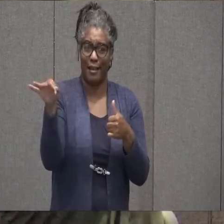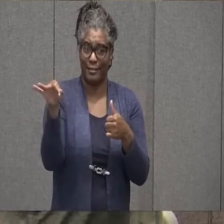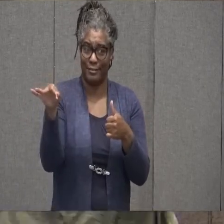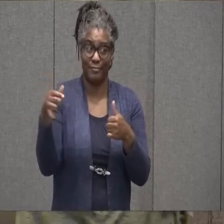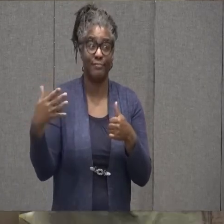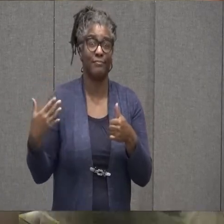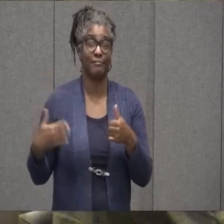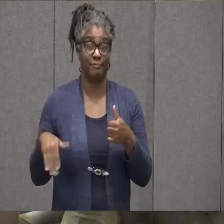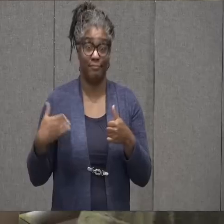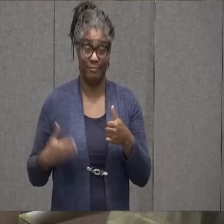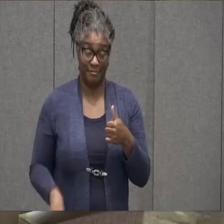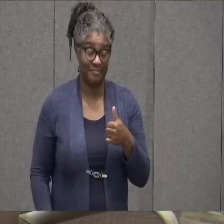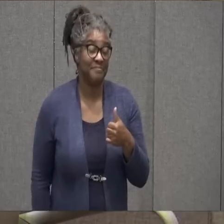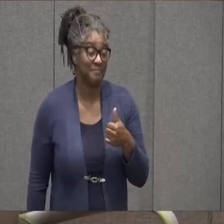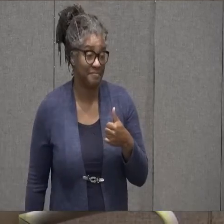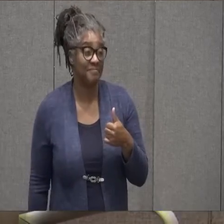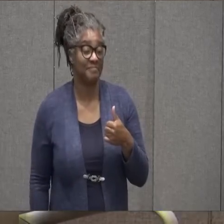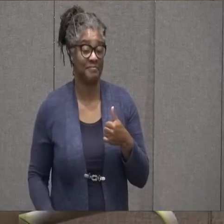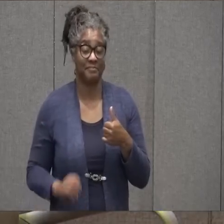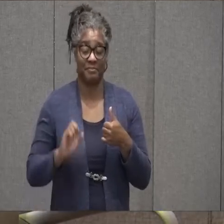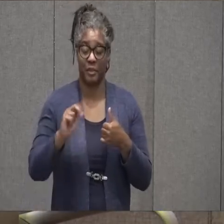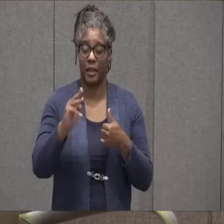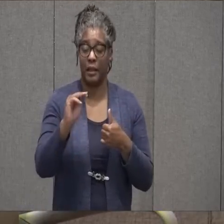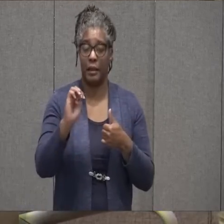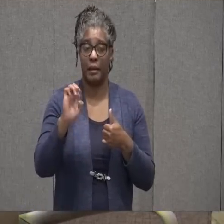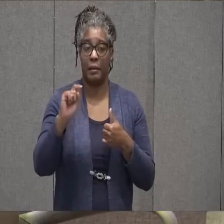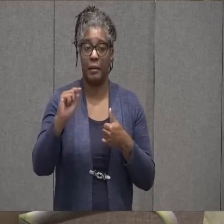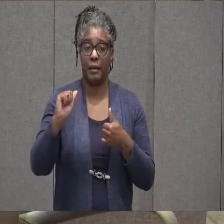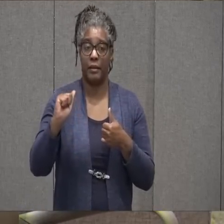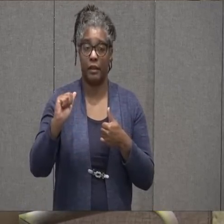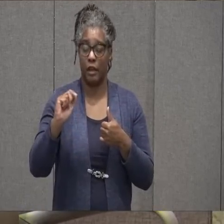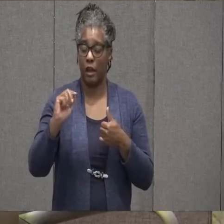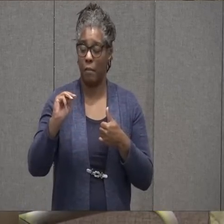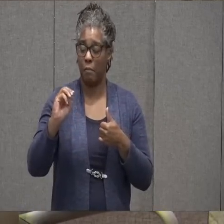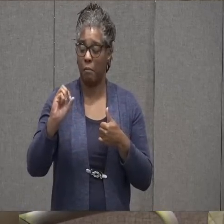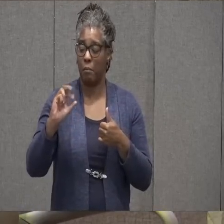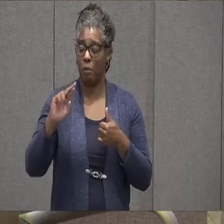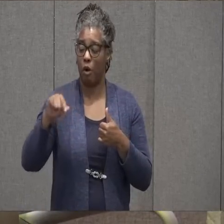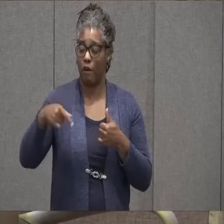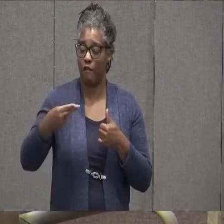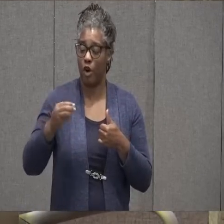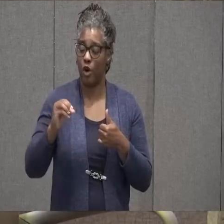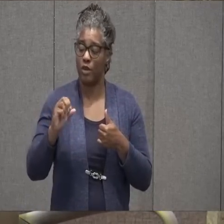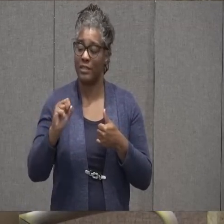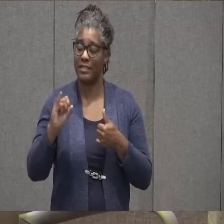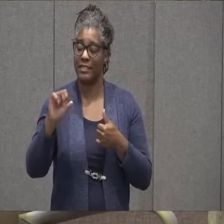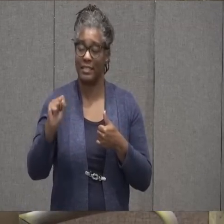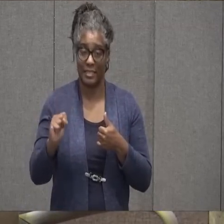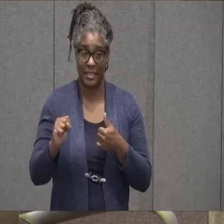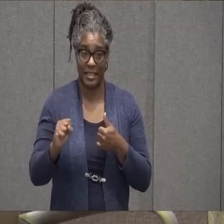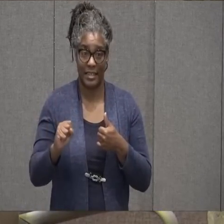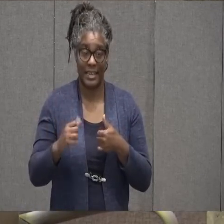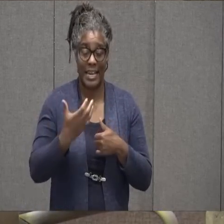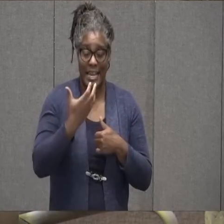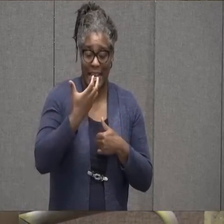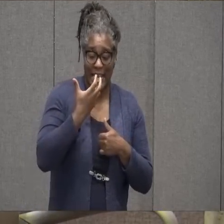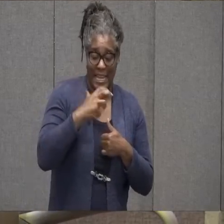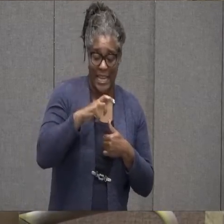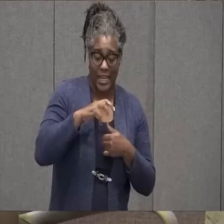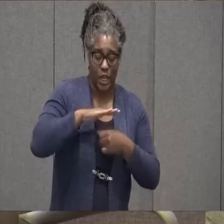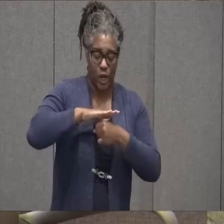right. Metamorphosis. Heat. Pressure. Create beauty.